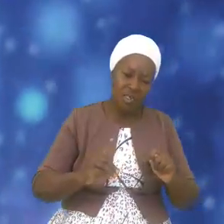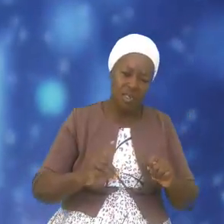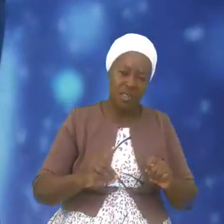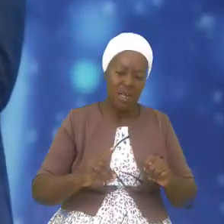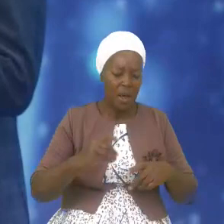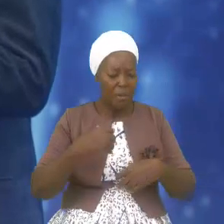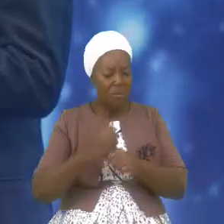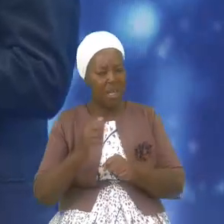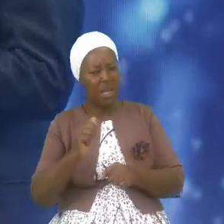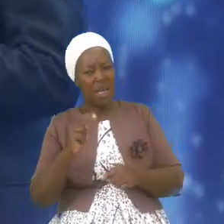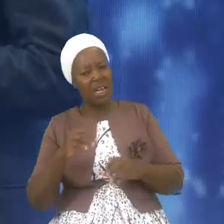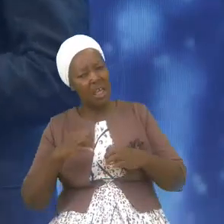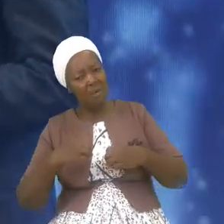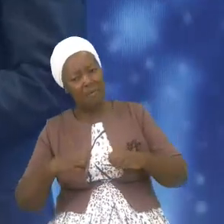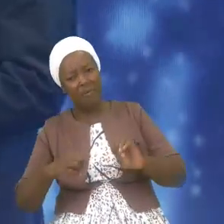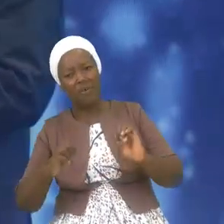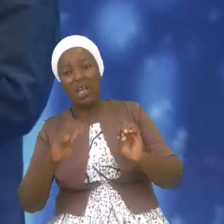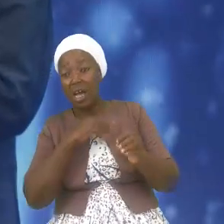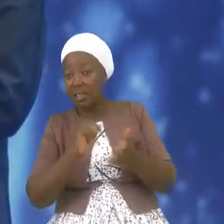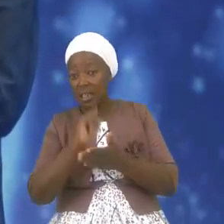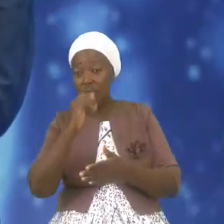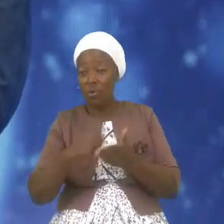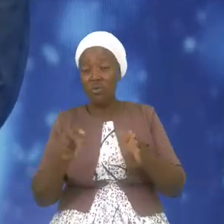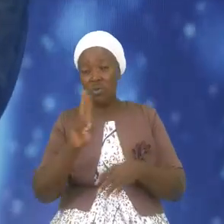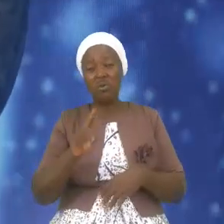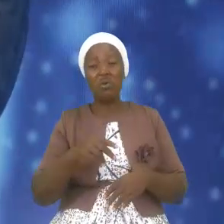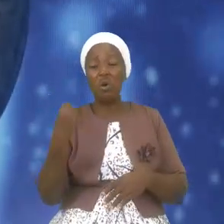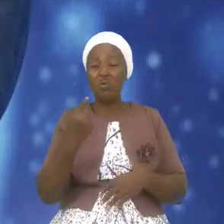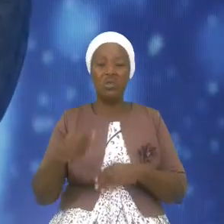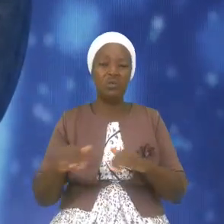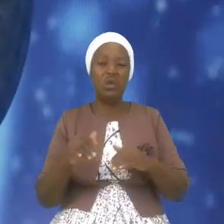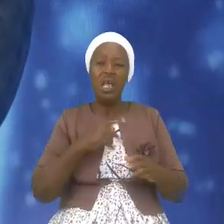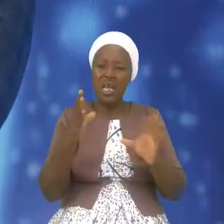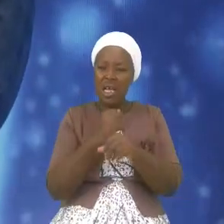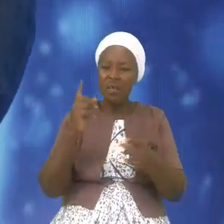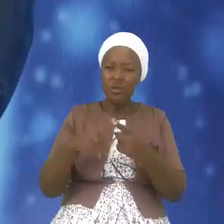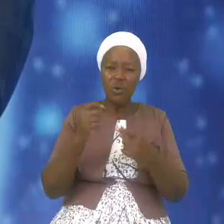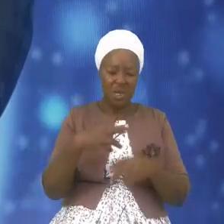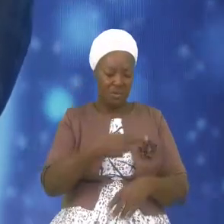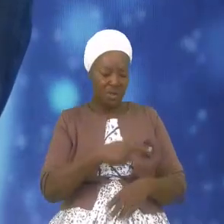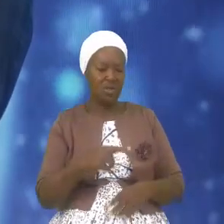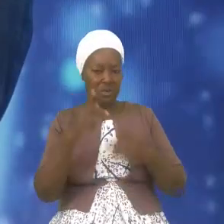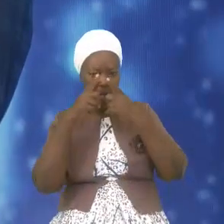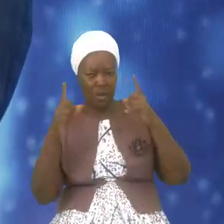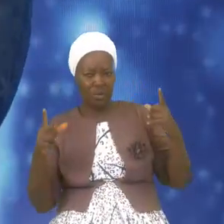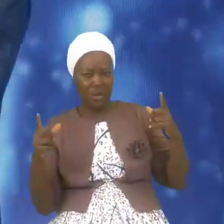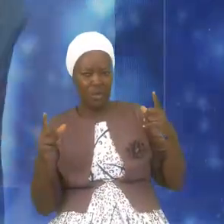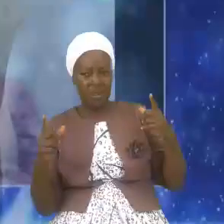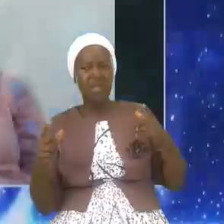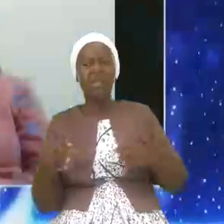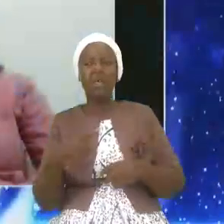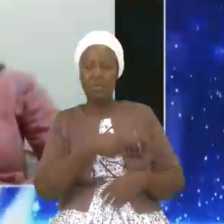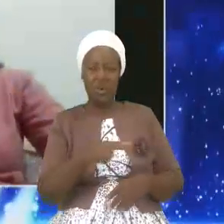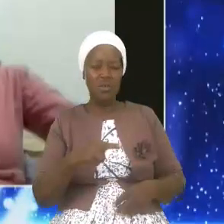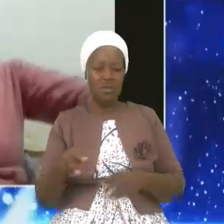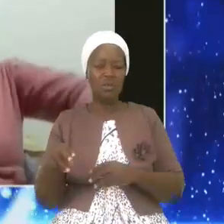get into a religious language, a religious mood, a religious atmosphere, and